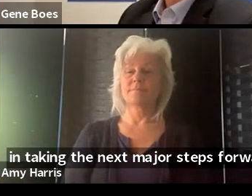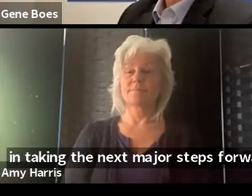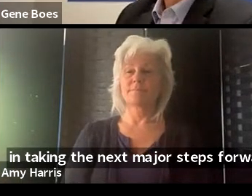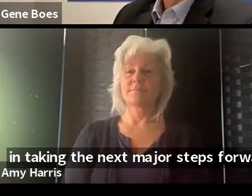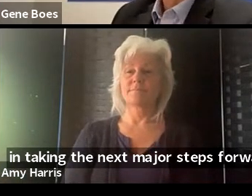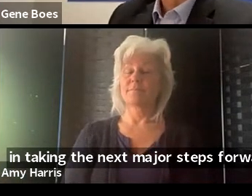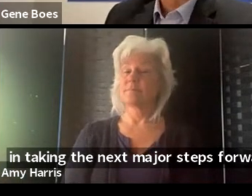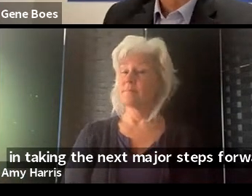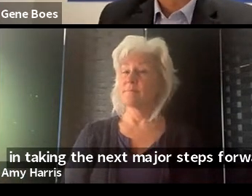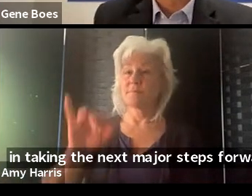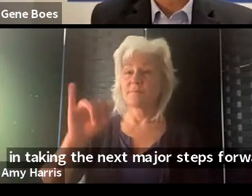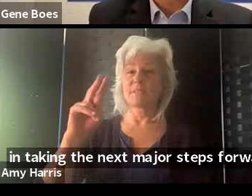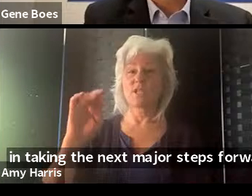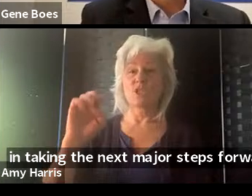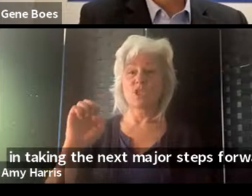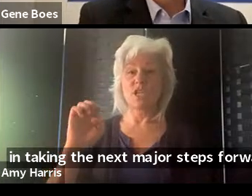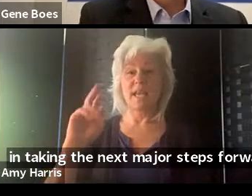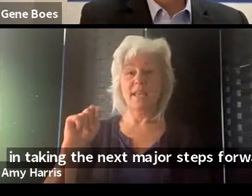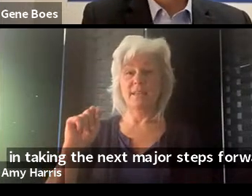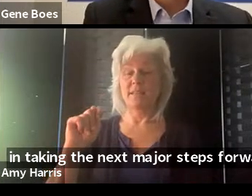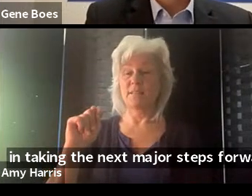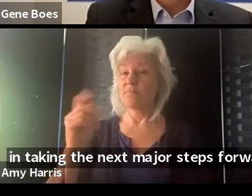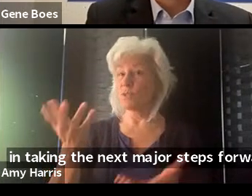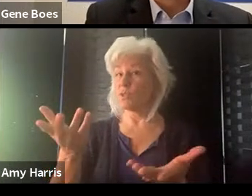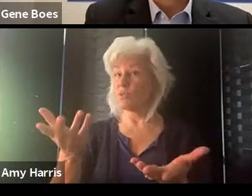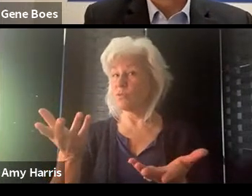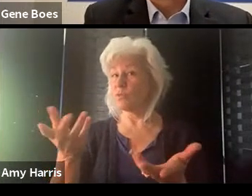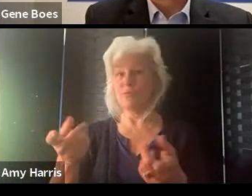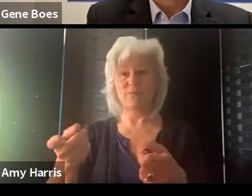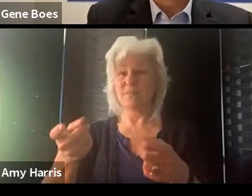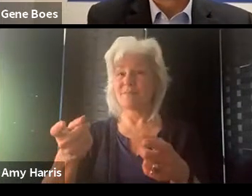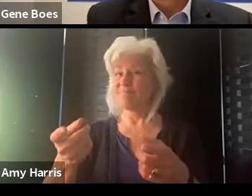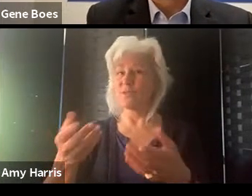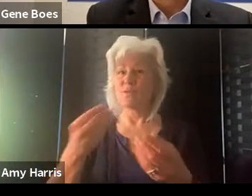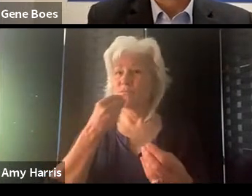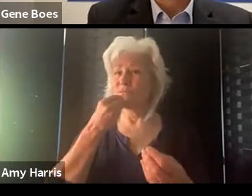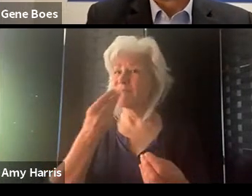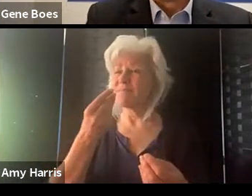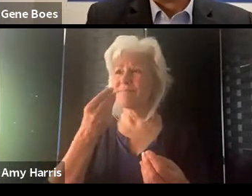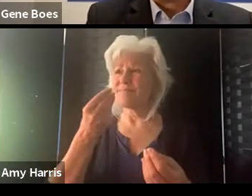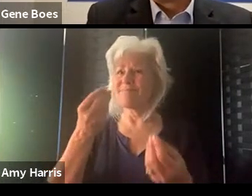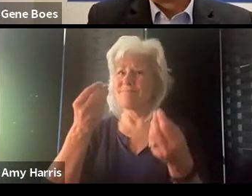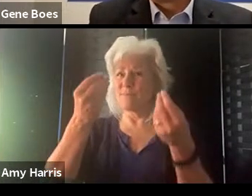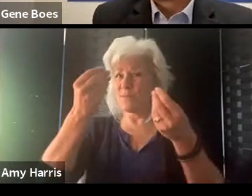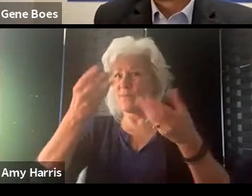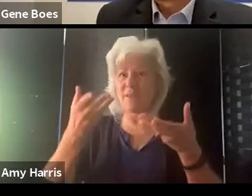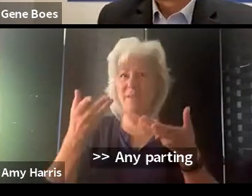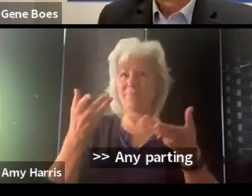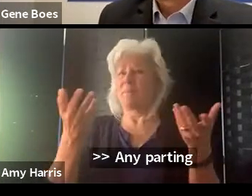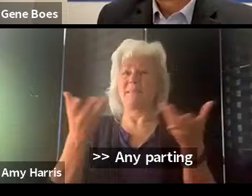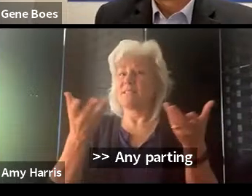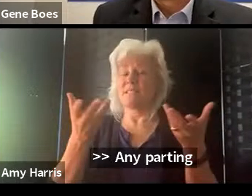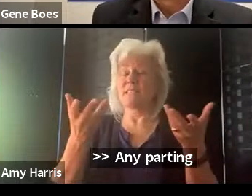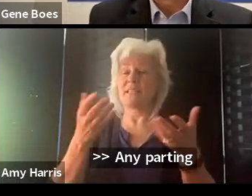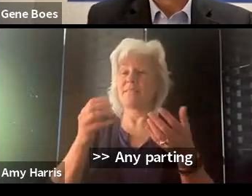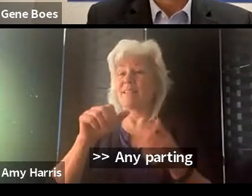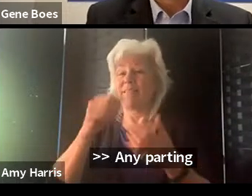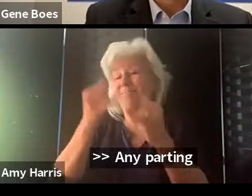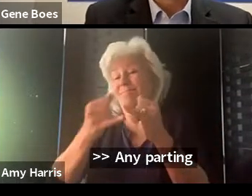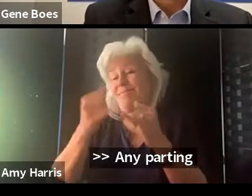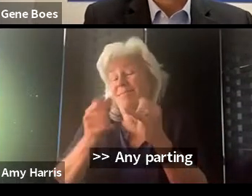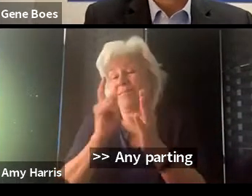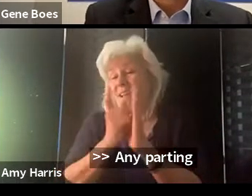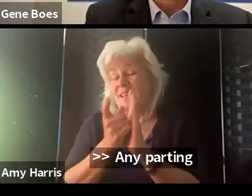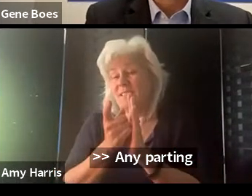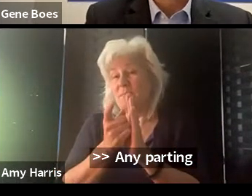Janet, any parting, you've given us so much, any parting advice for the audience on what they can do to